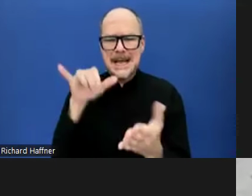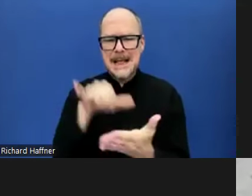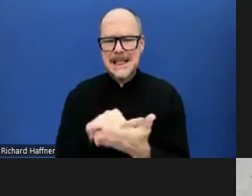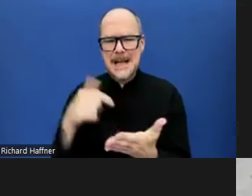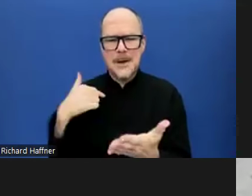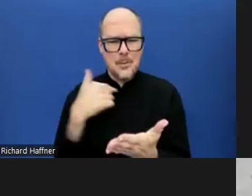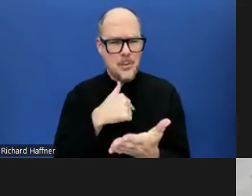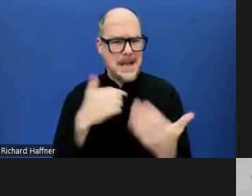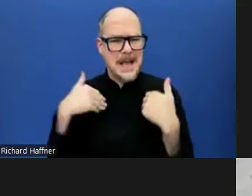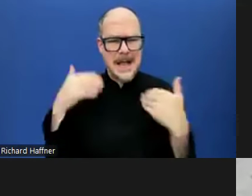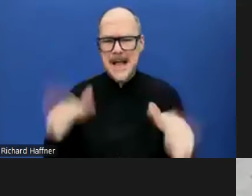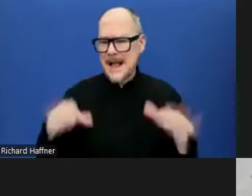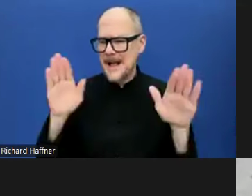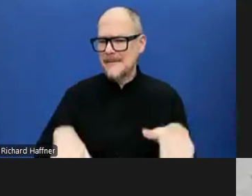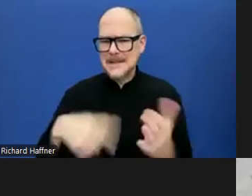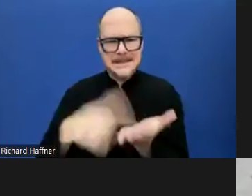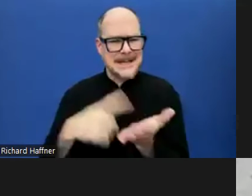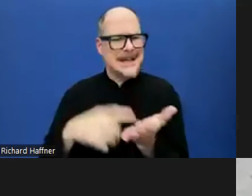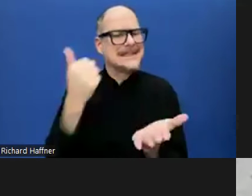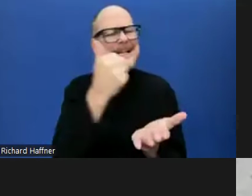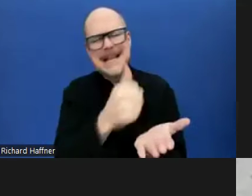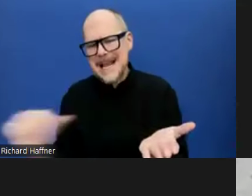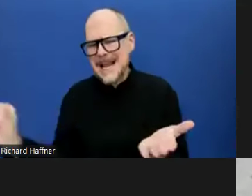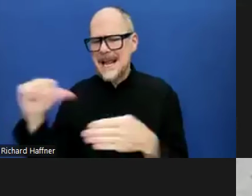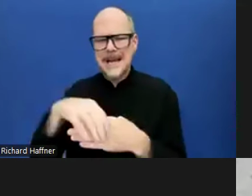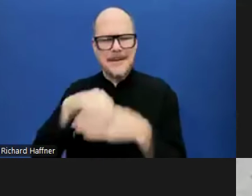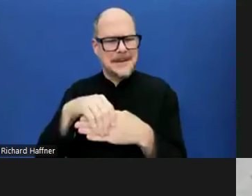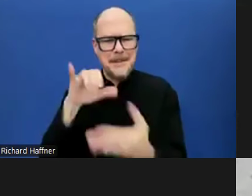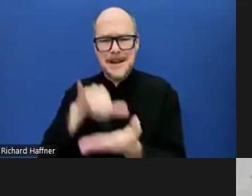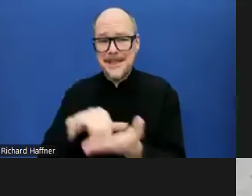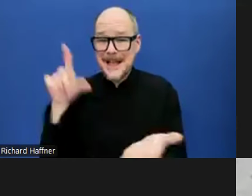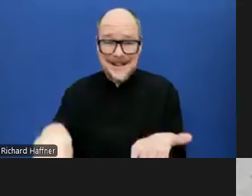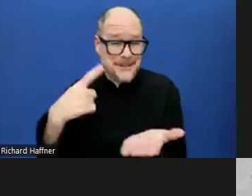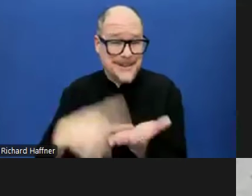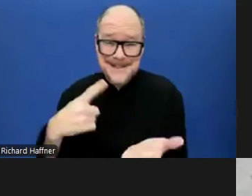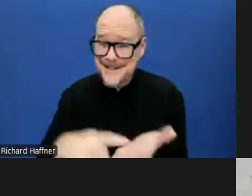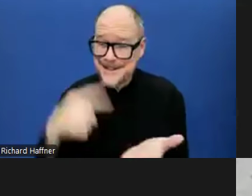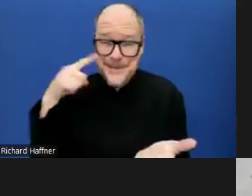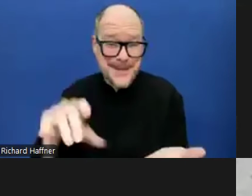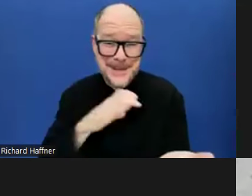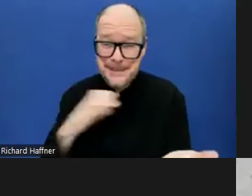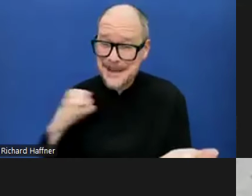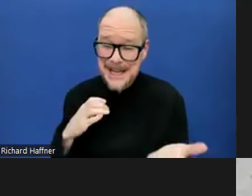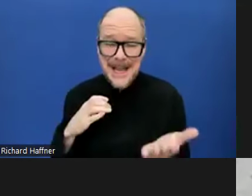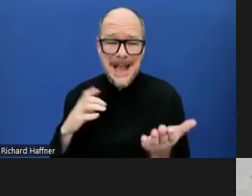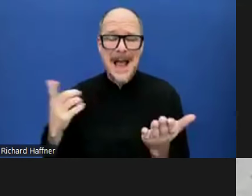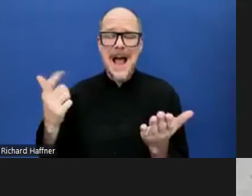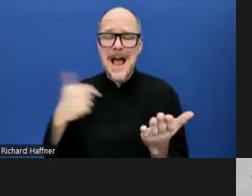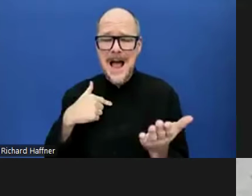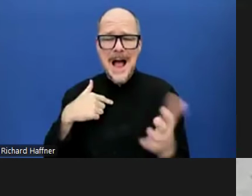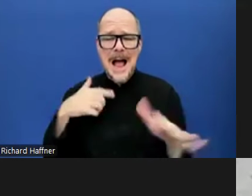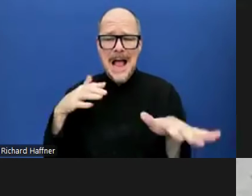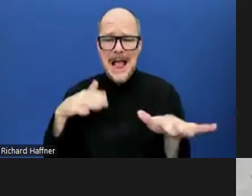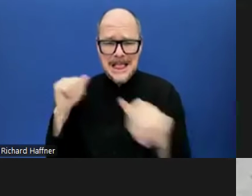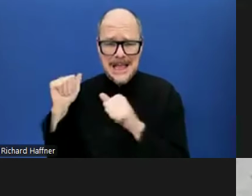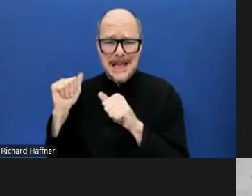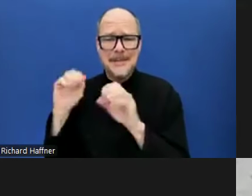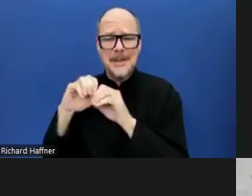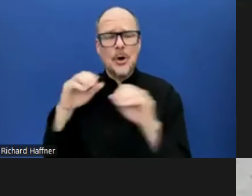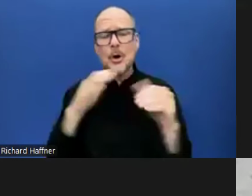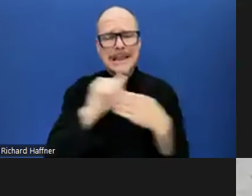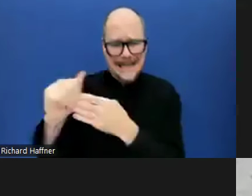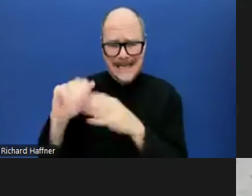really gotten to any of the substance that needs to be gotten to for this committee. I lead the organization that helped to get the